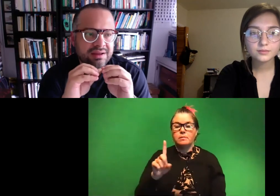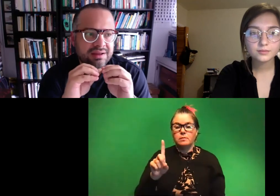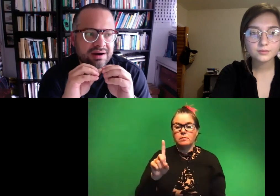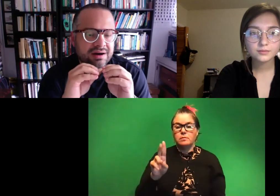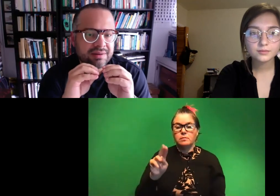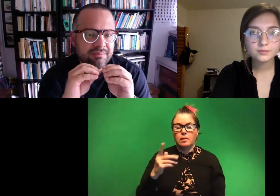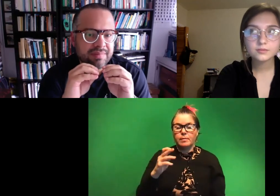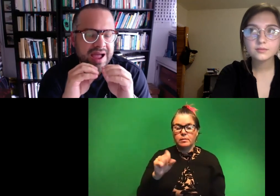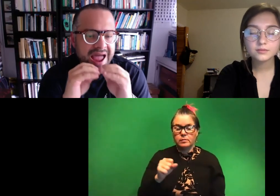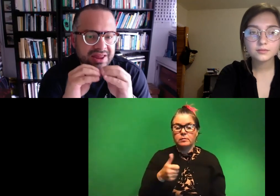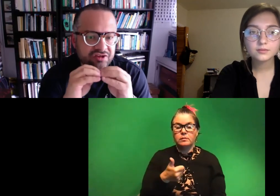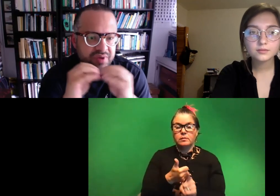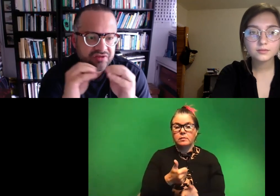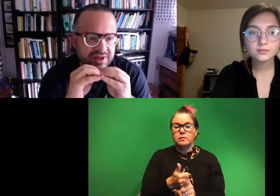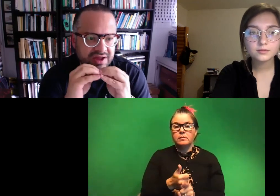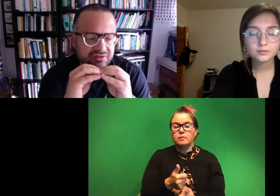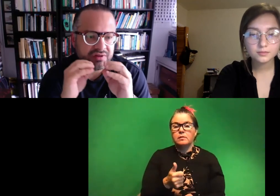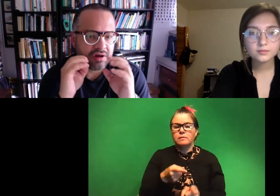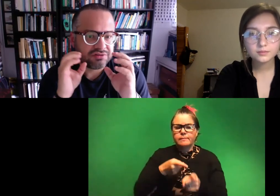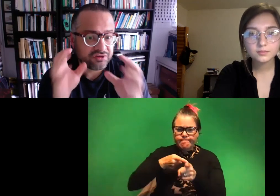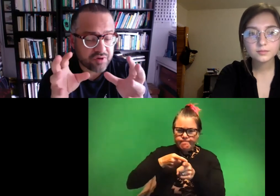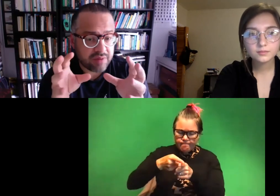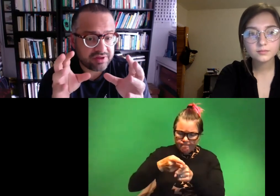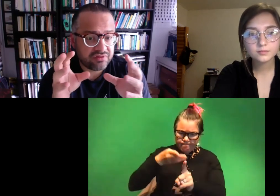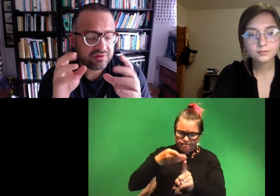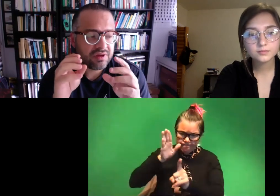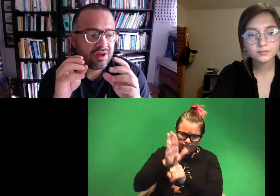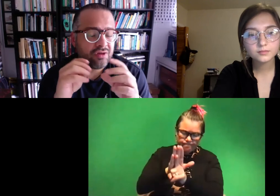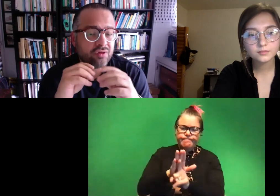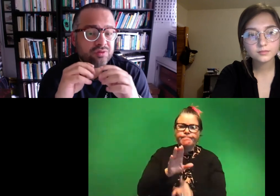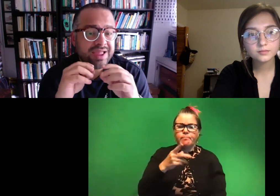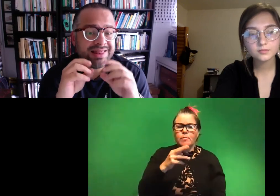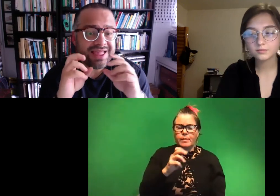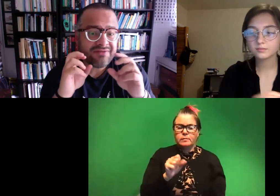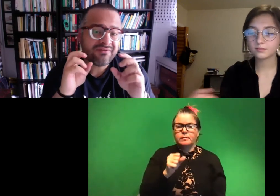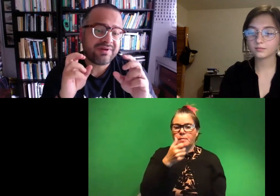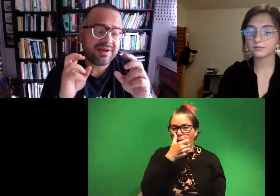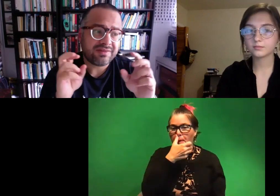that are highly specialized on these primates. So